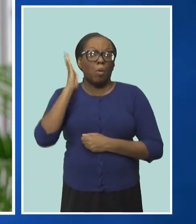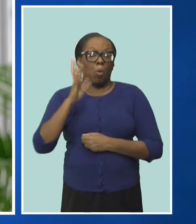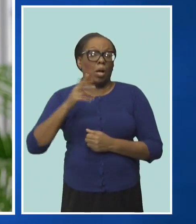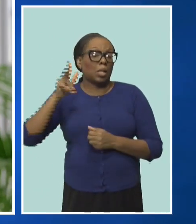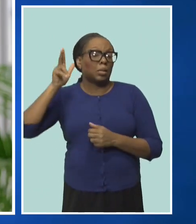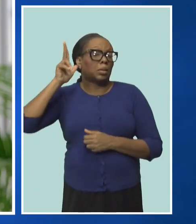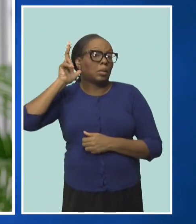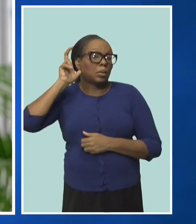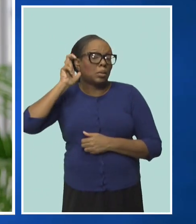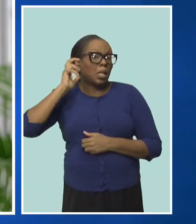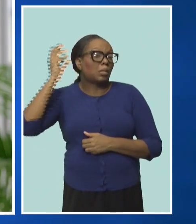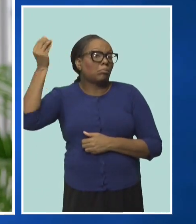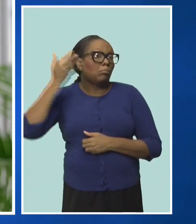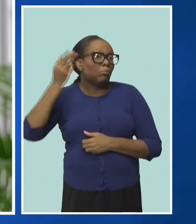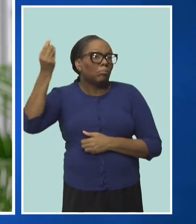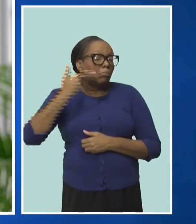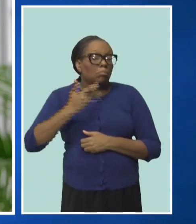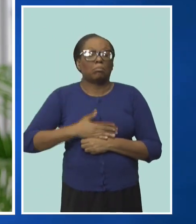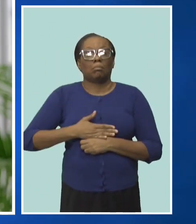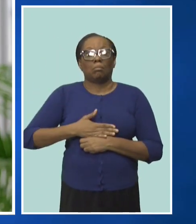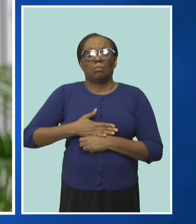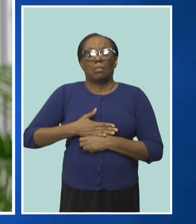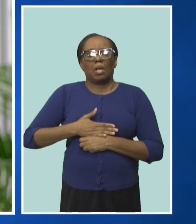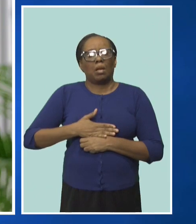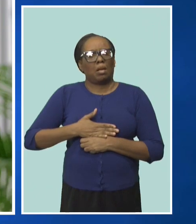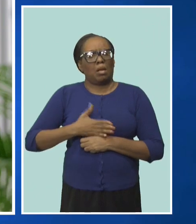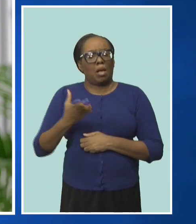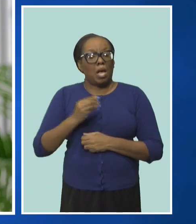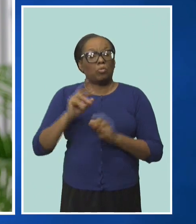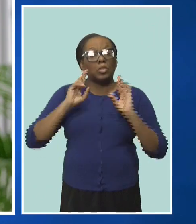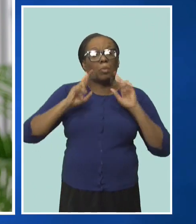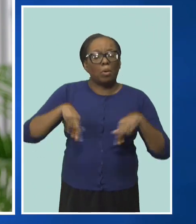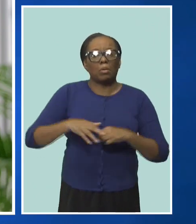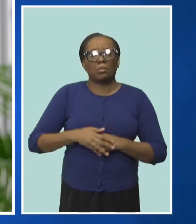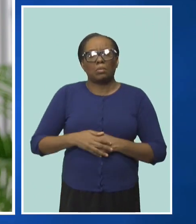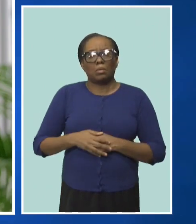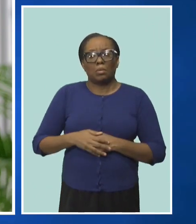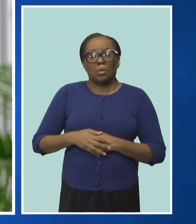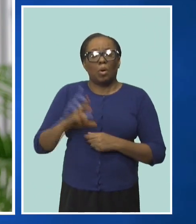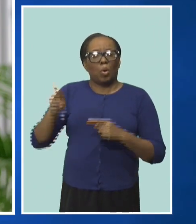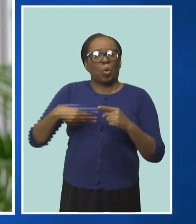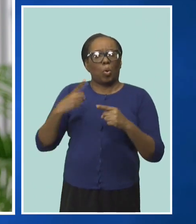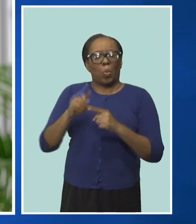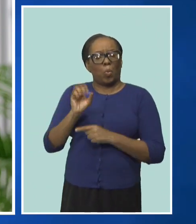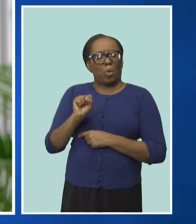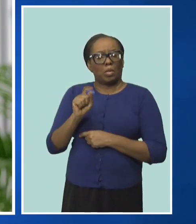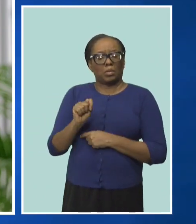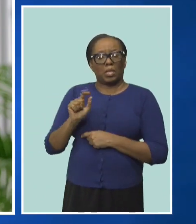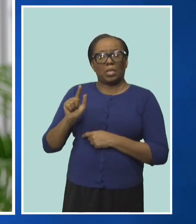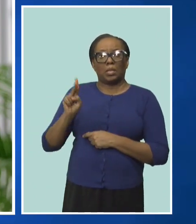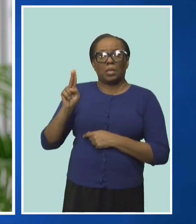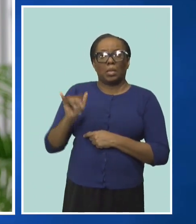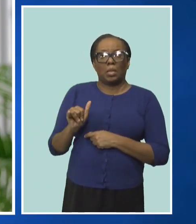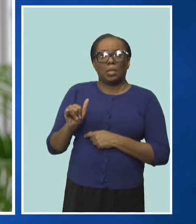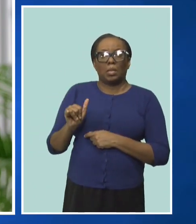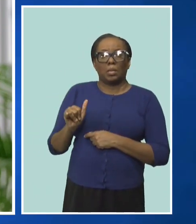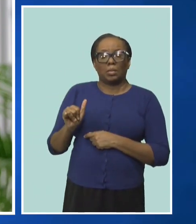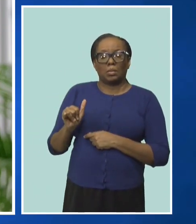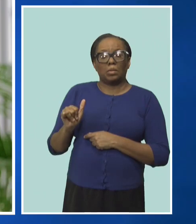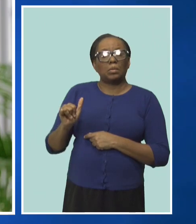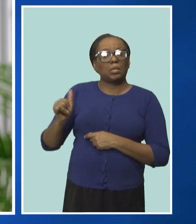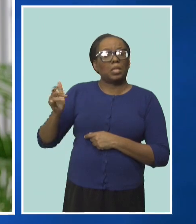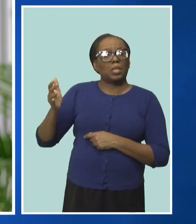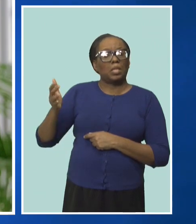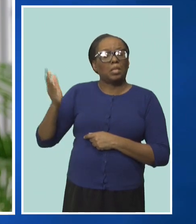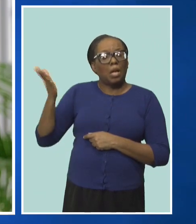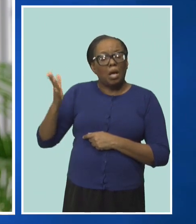We were moved by what we heard from St. Lucie, and immediately at Cabinet on Thursday, not telling any secrets out